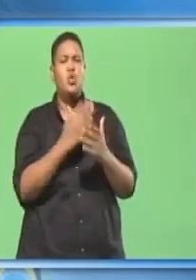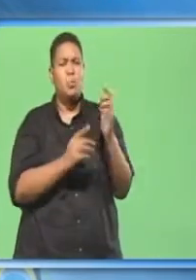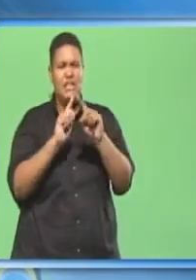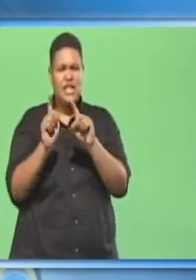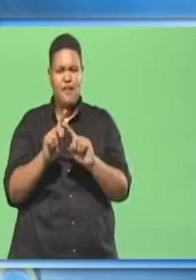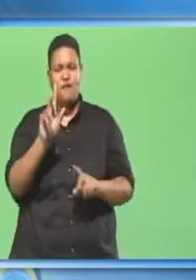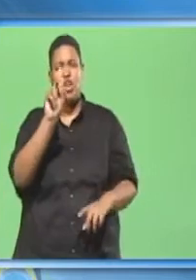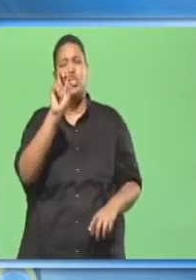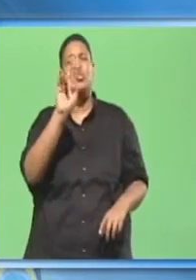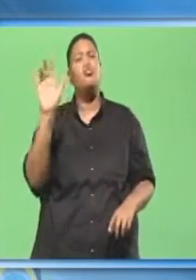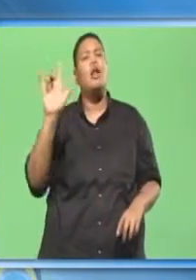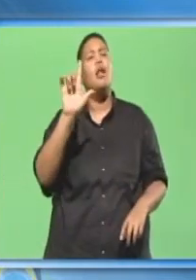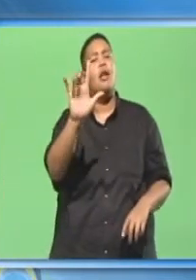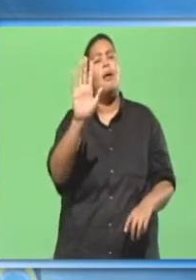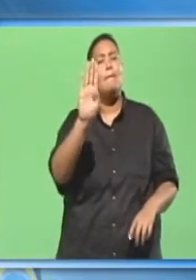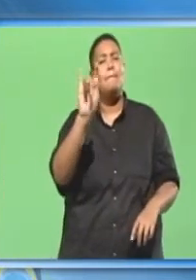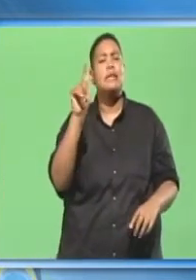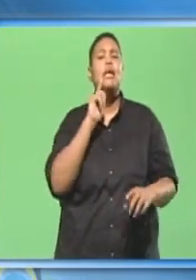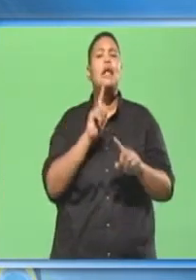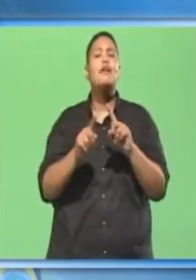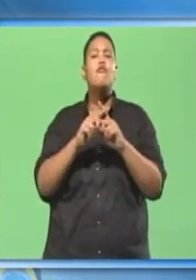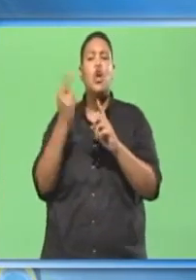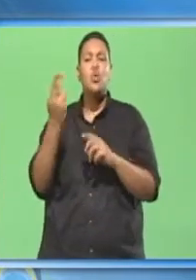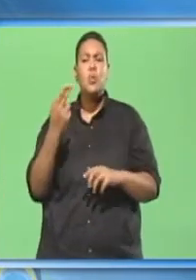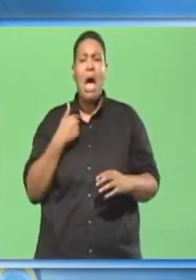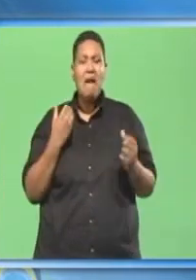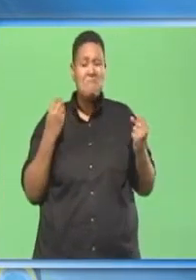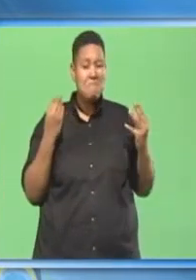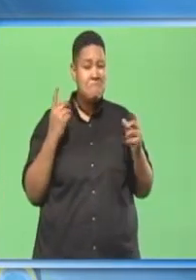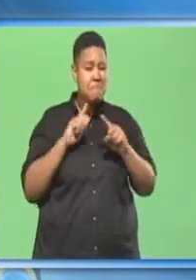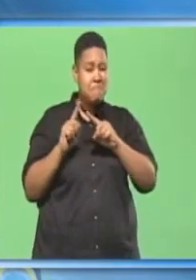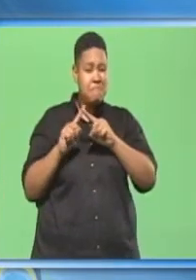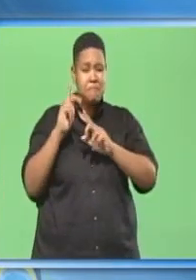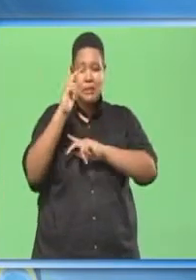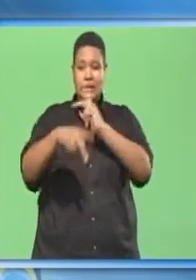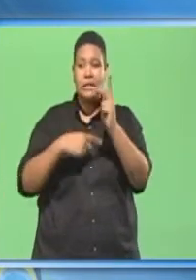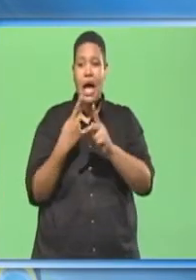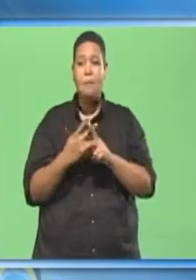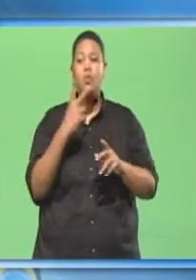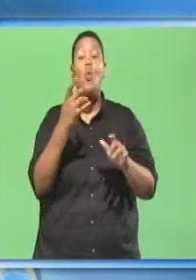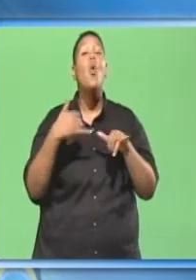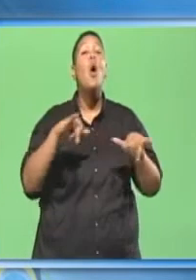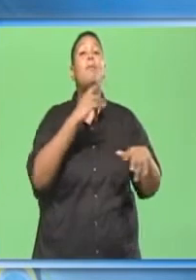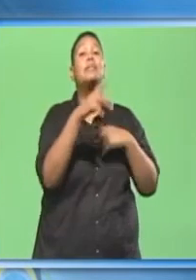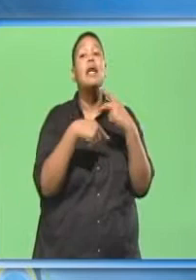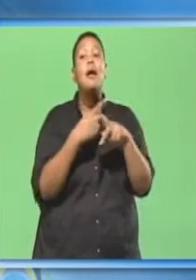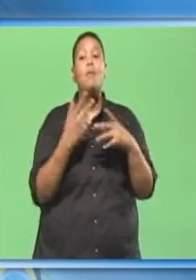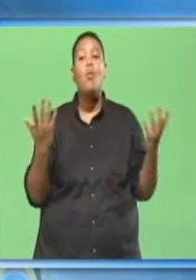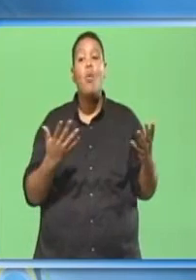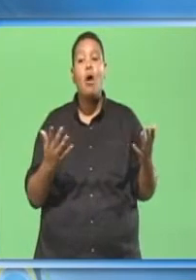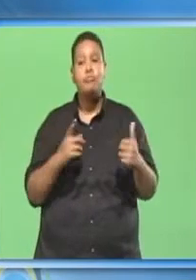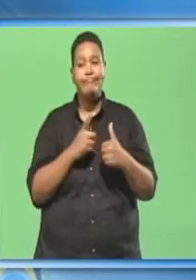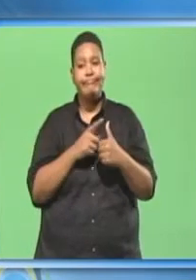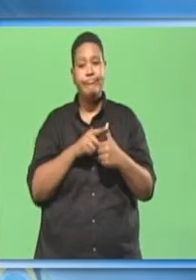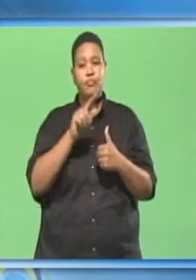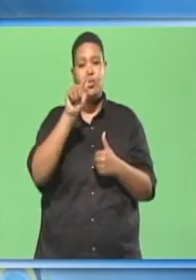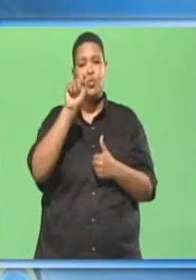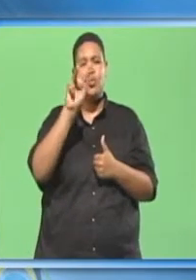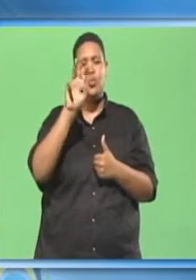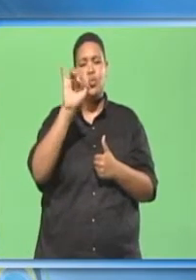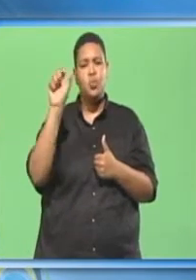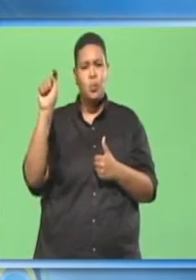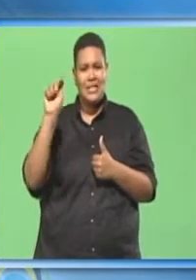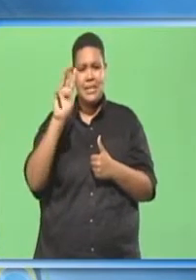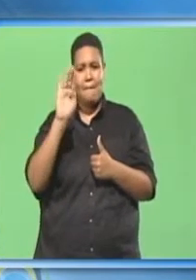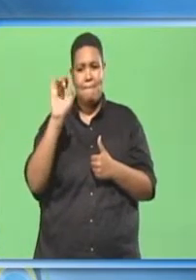bits and their intended uses. There are several types. Two common types are: 1. Twist bit.